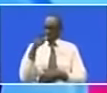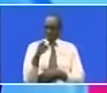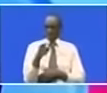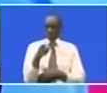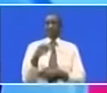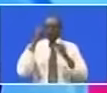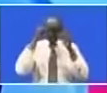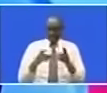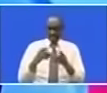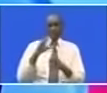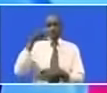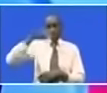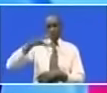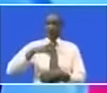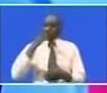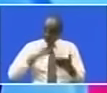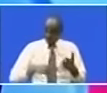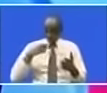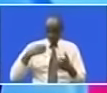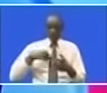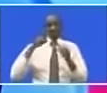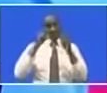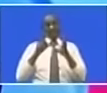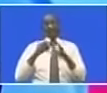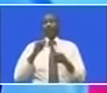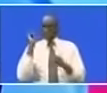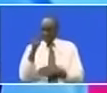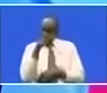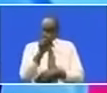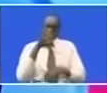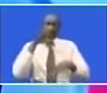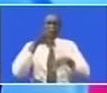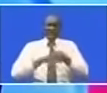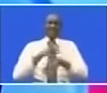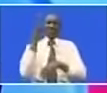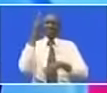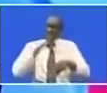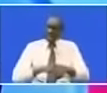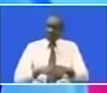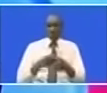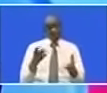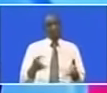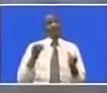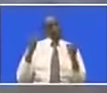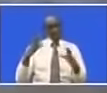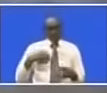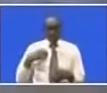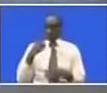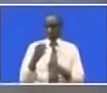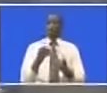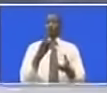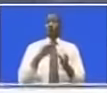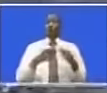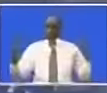today to decide on whether or not President Sassou Nguesso should get a third term. The referendum was largely boycotted by